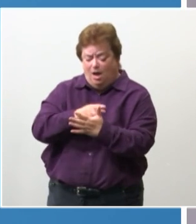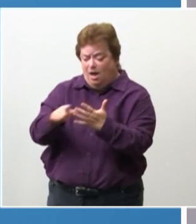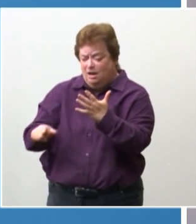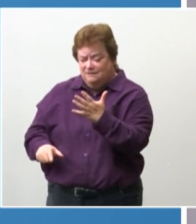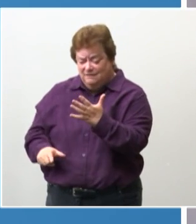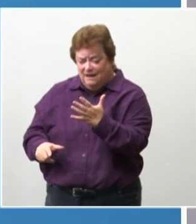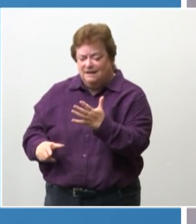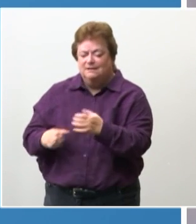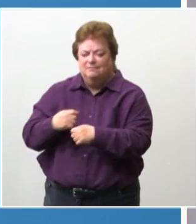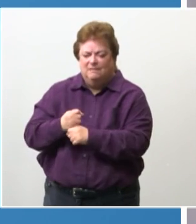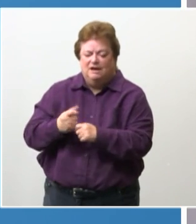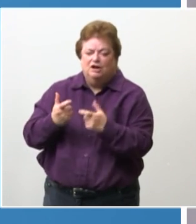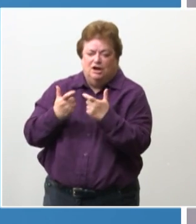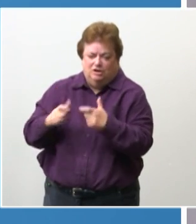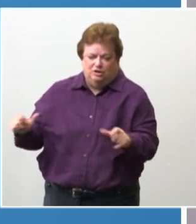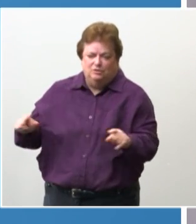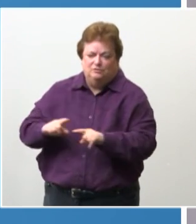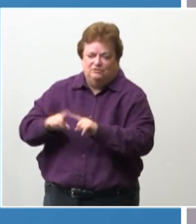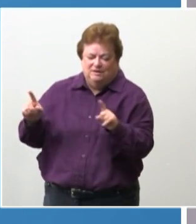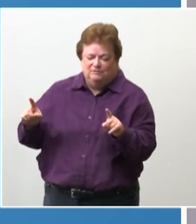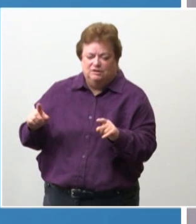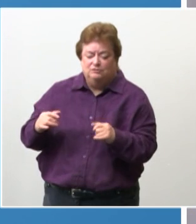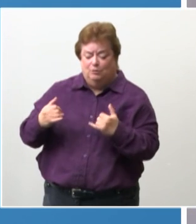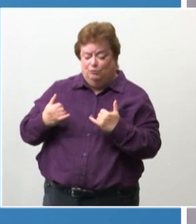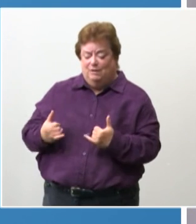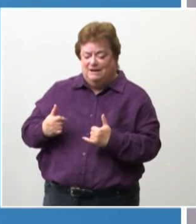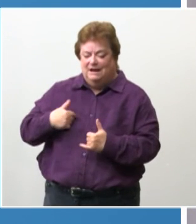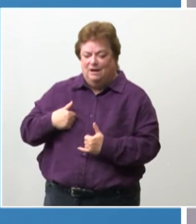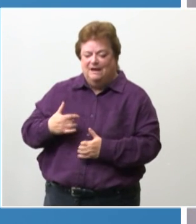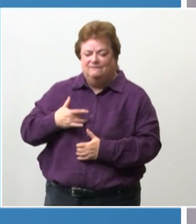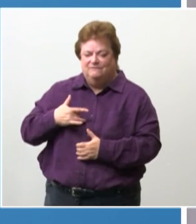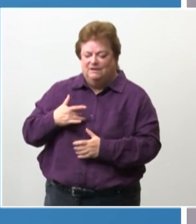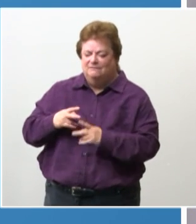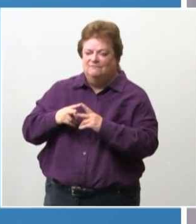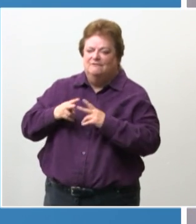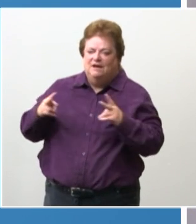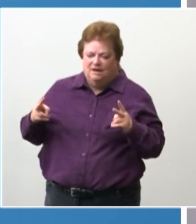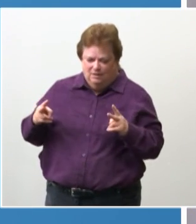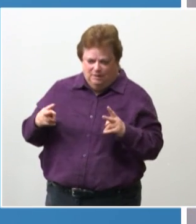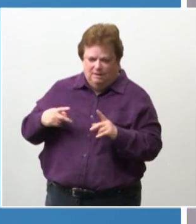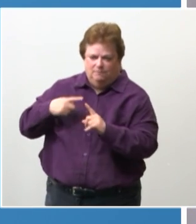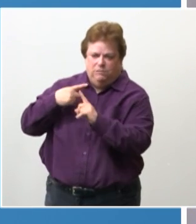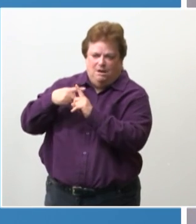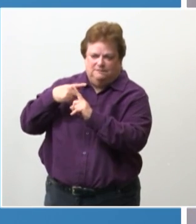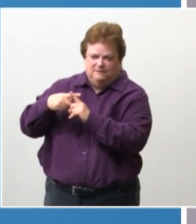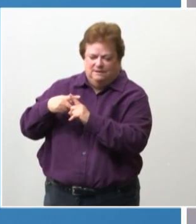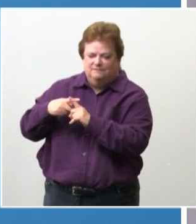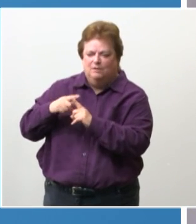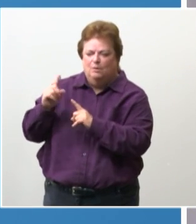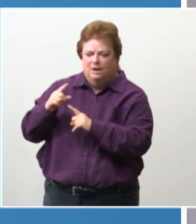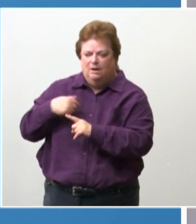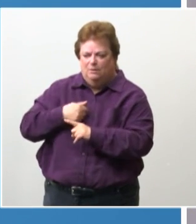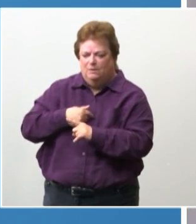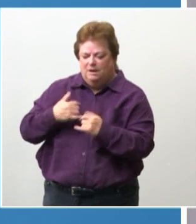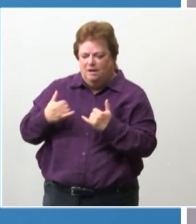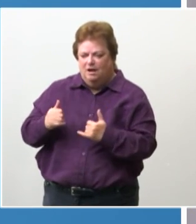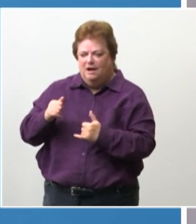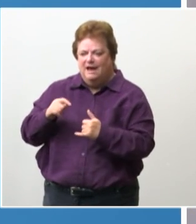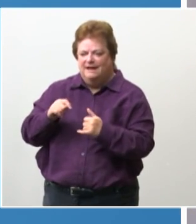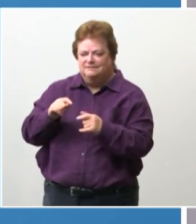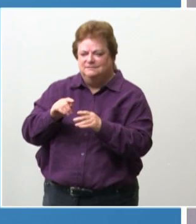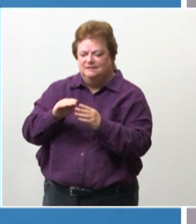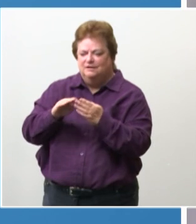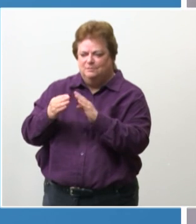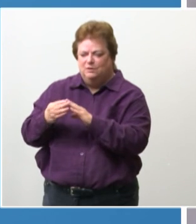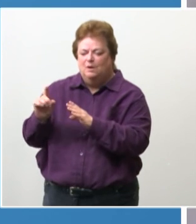a tremendous difference. So right now I feel greatly encouraged by where we are as a community and where we're